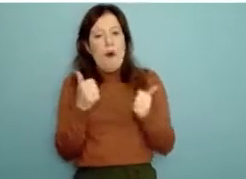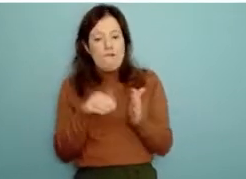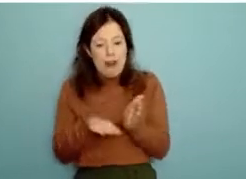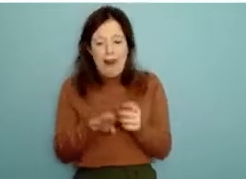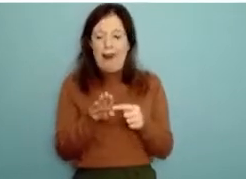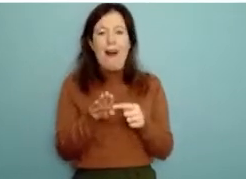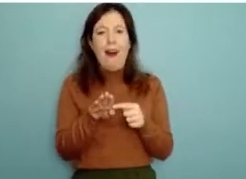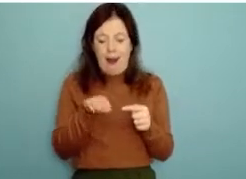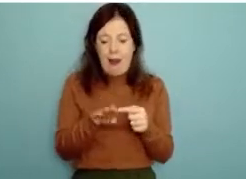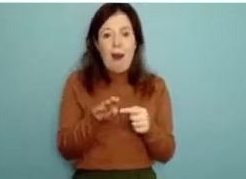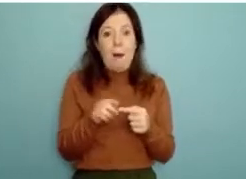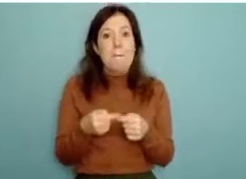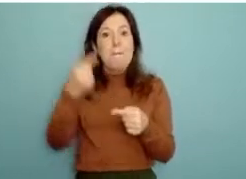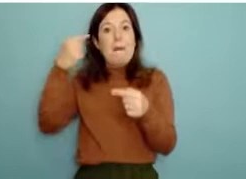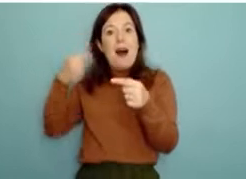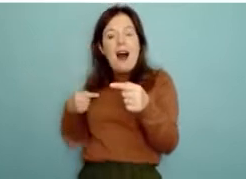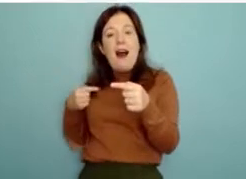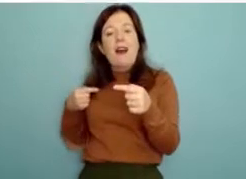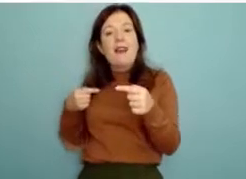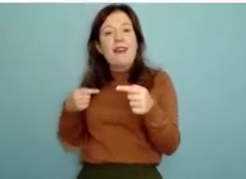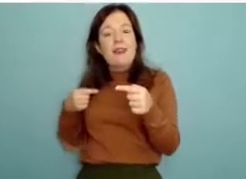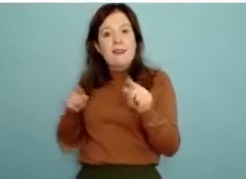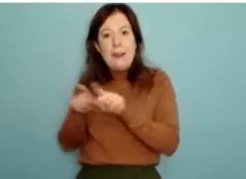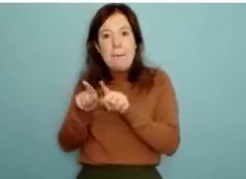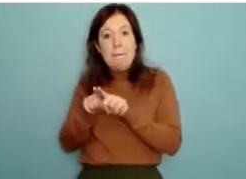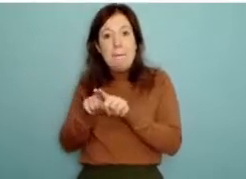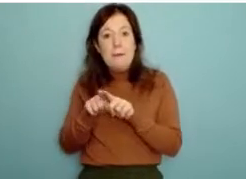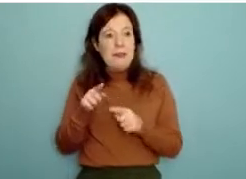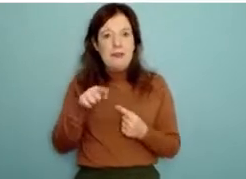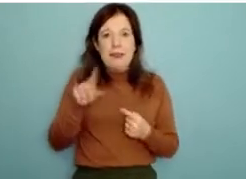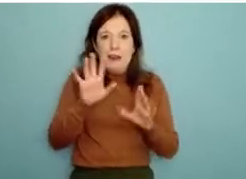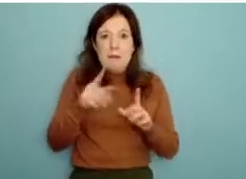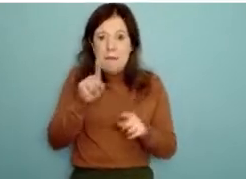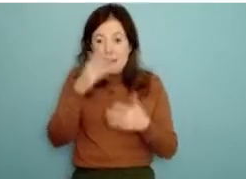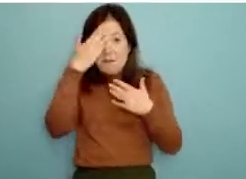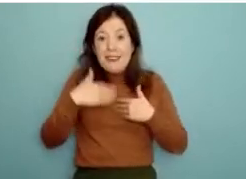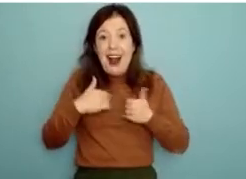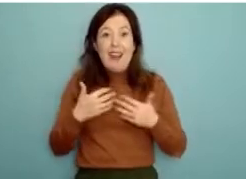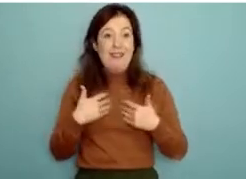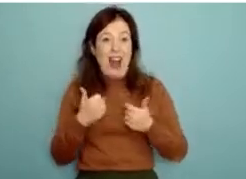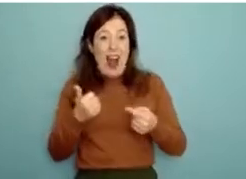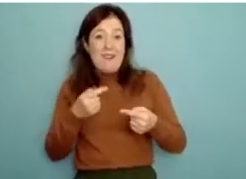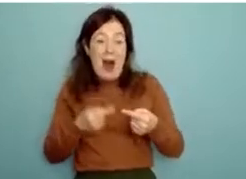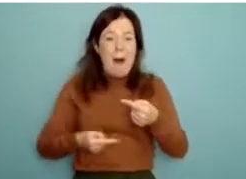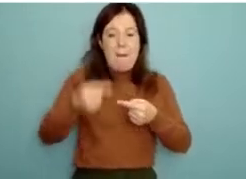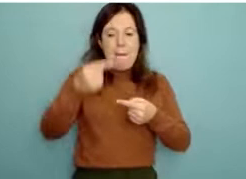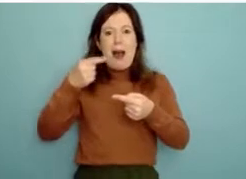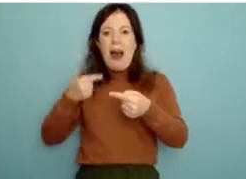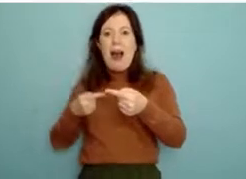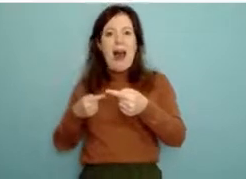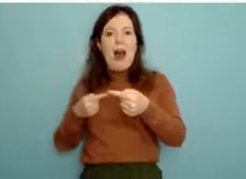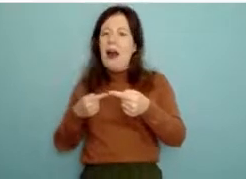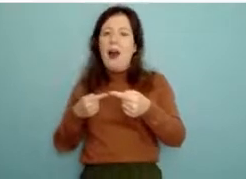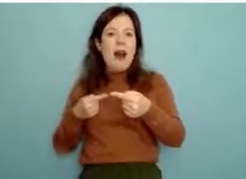my thoughts are in mental health, it's exactly what we don't want to do. We don't want to be on that hamster